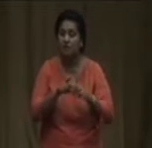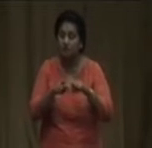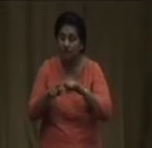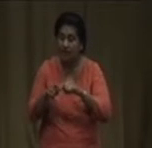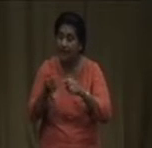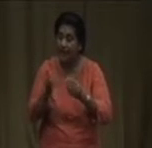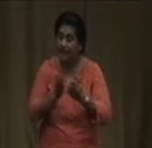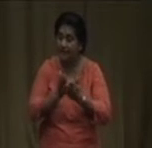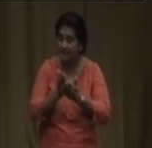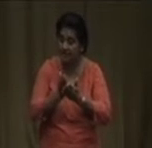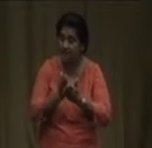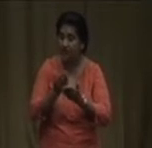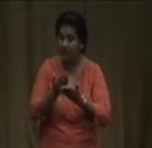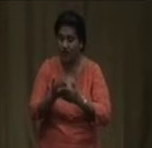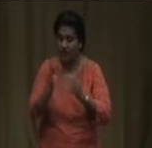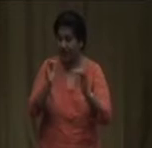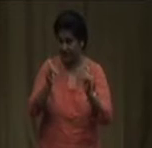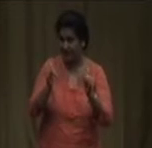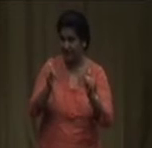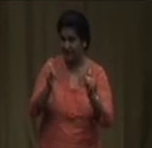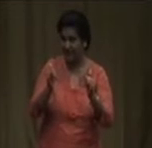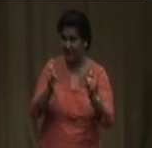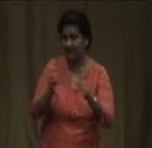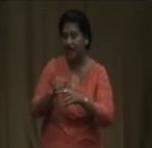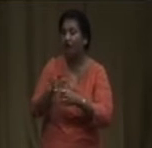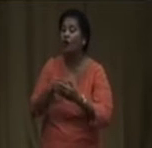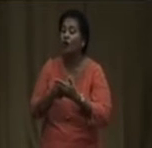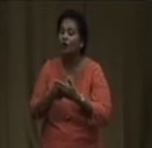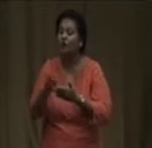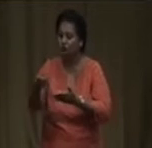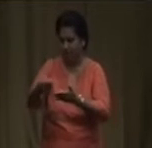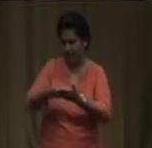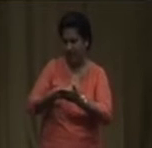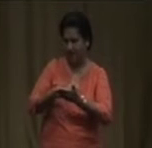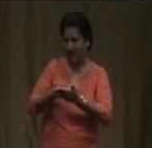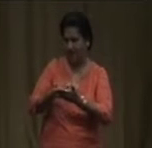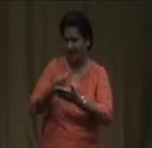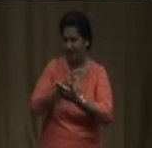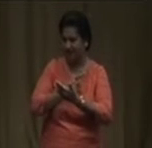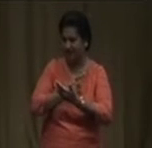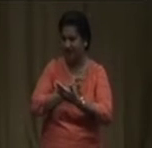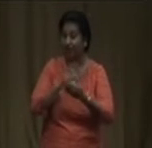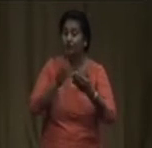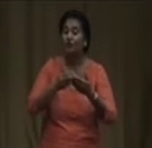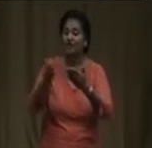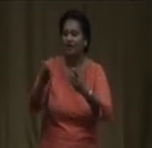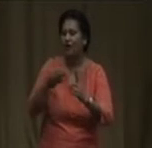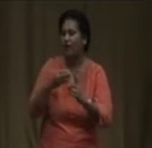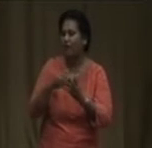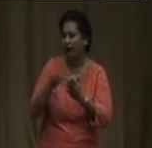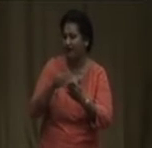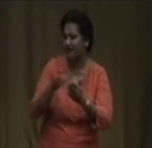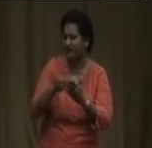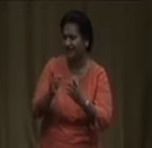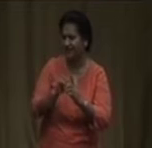services around assessment, our partner institutions charge fees to cover the costs of grading and the administration of